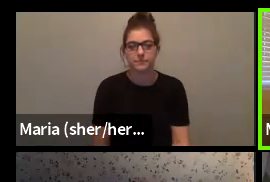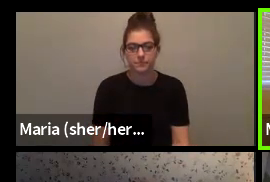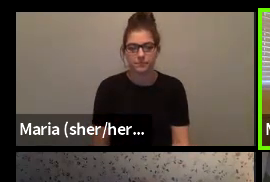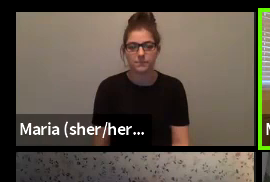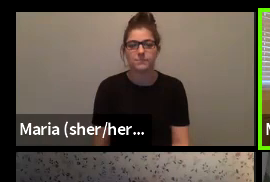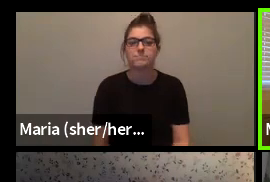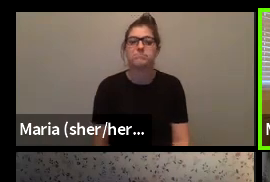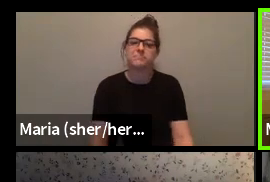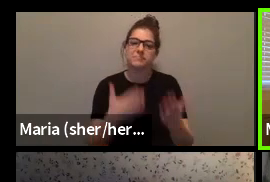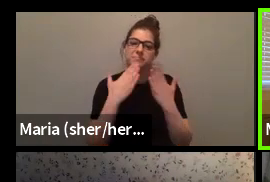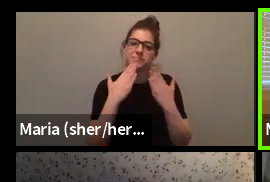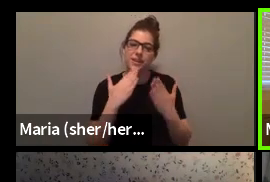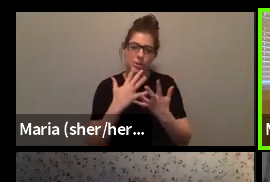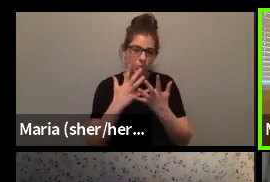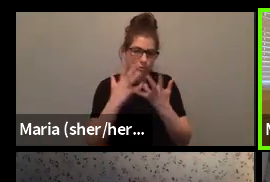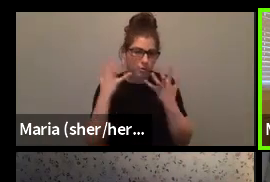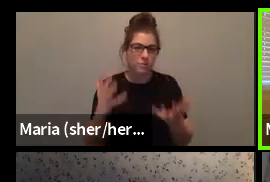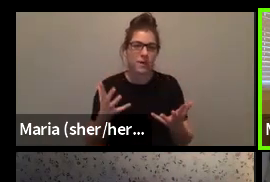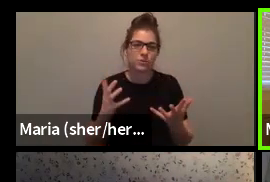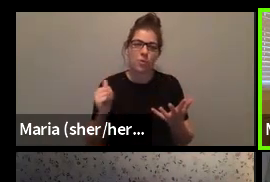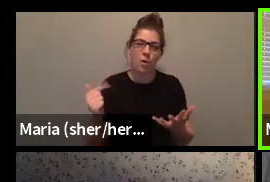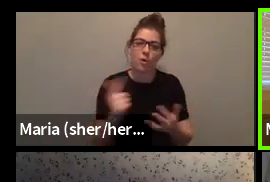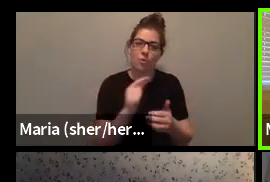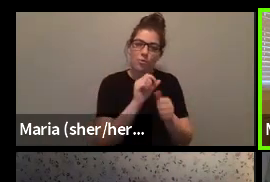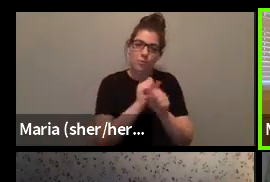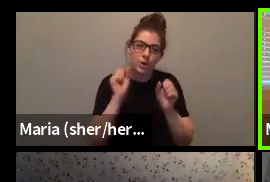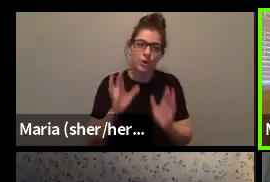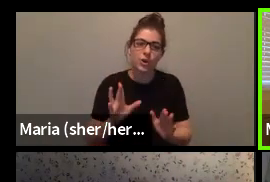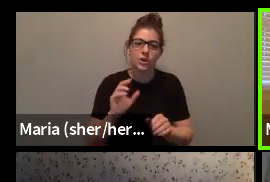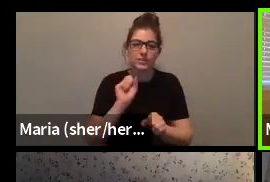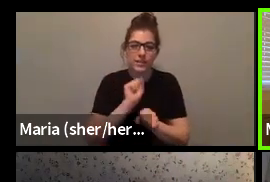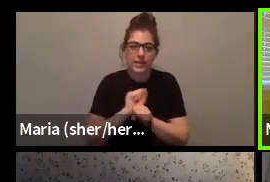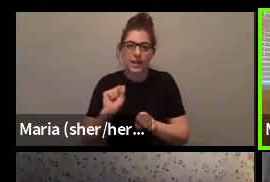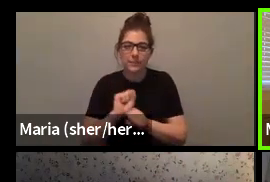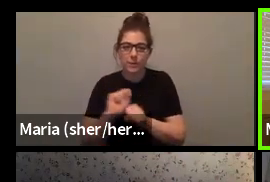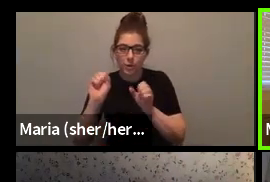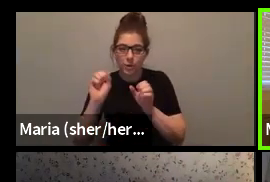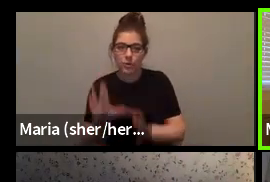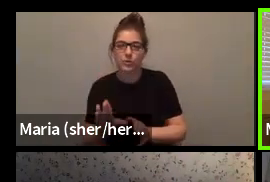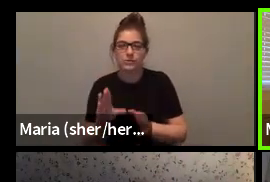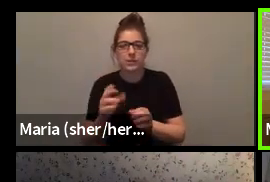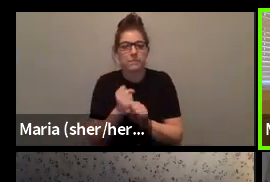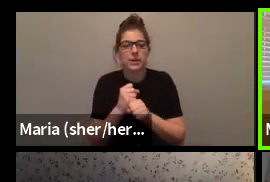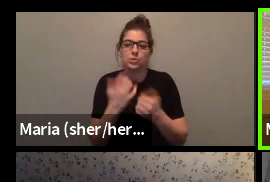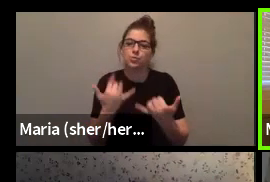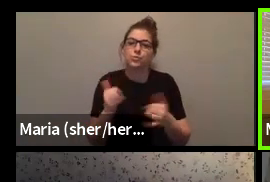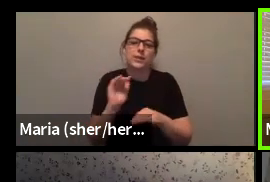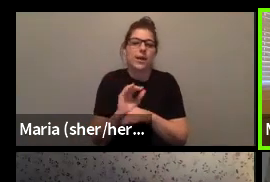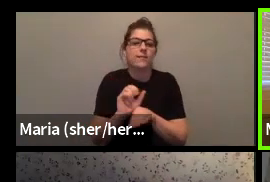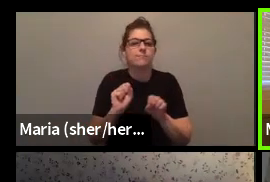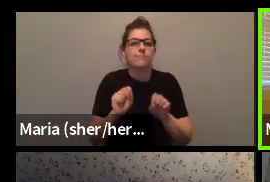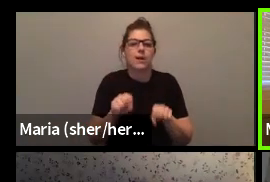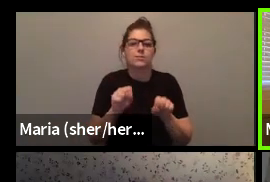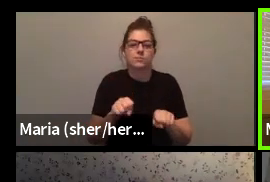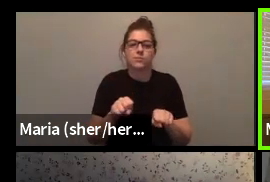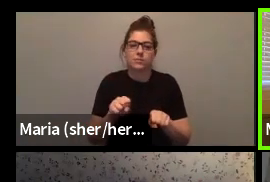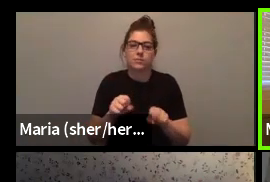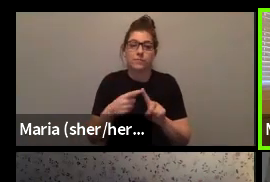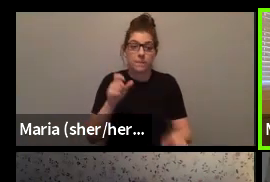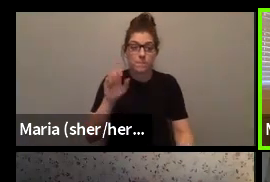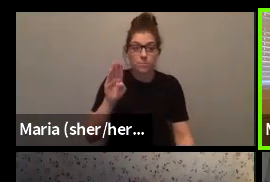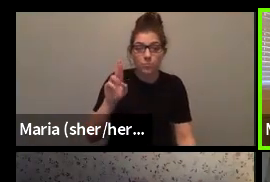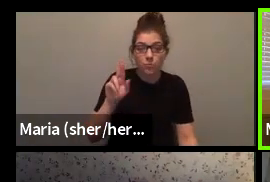Thank you so very much to all the workers and laborers who made tonight possible, from Brandon